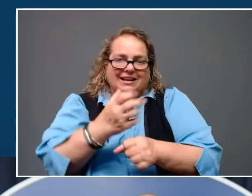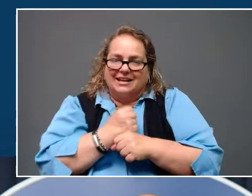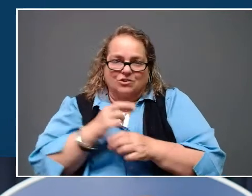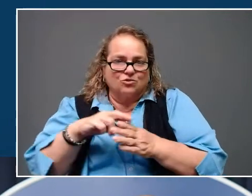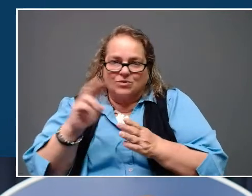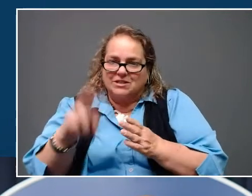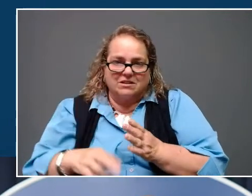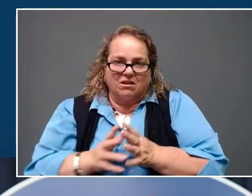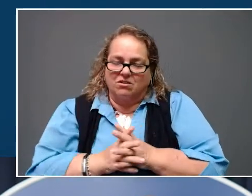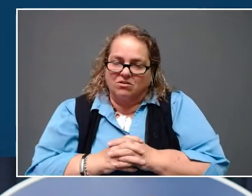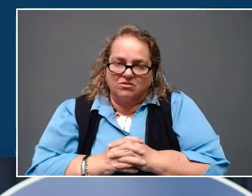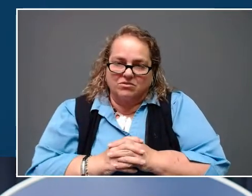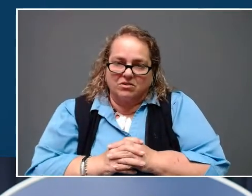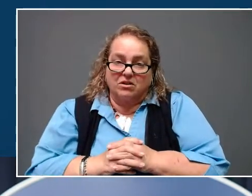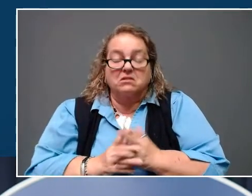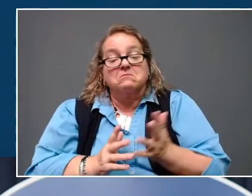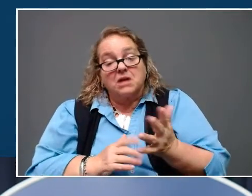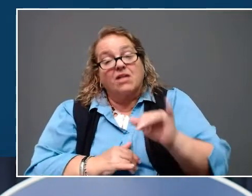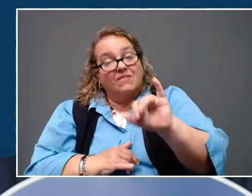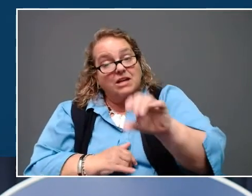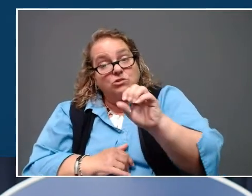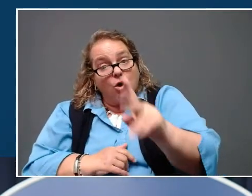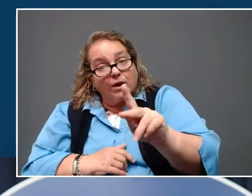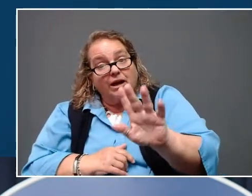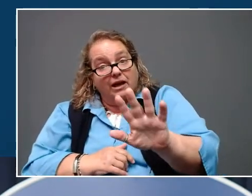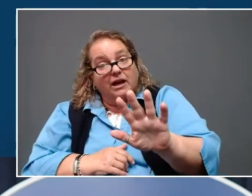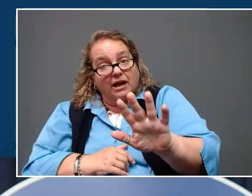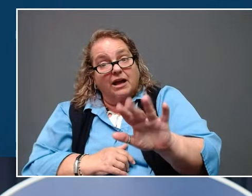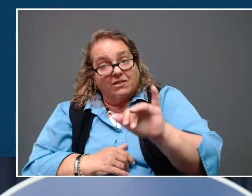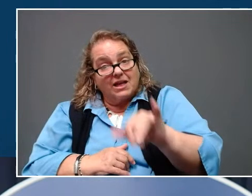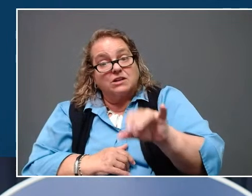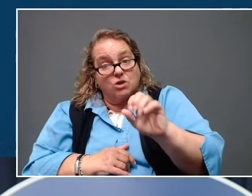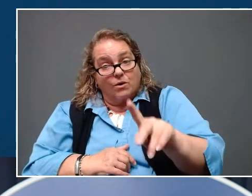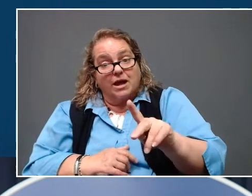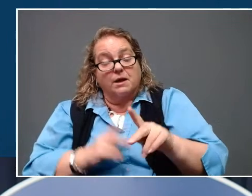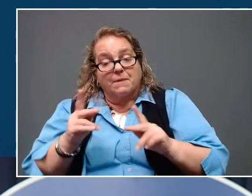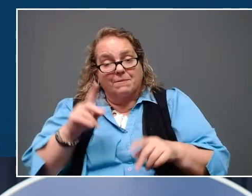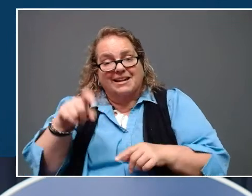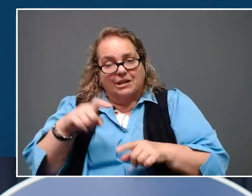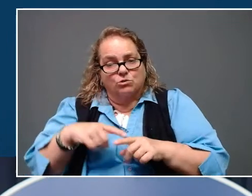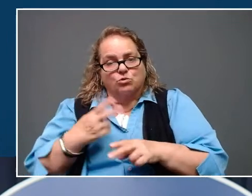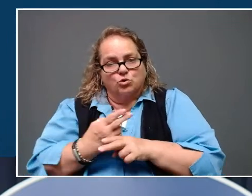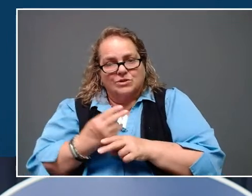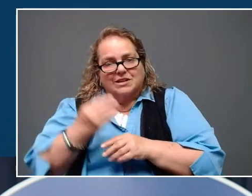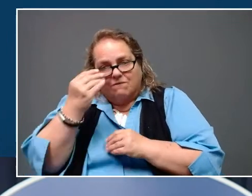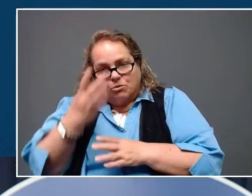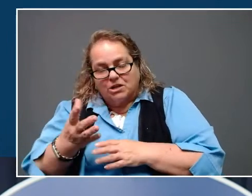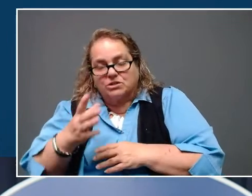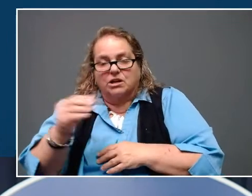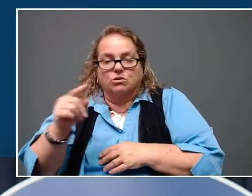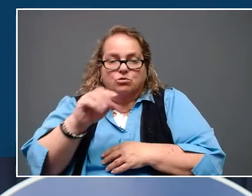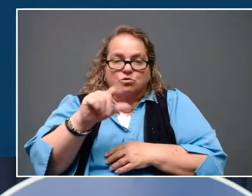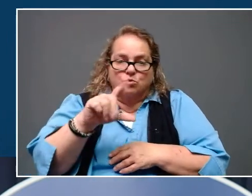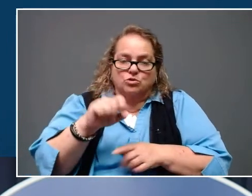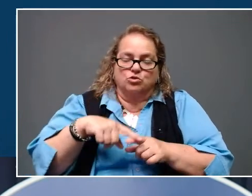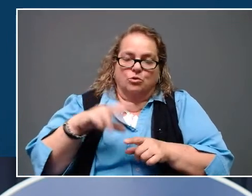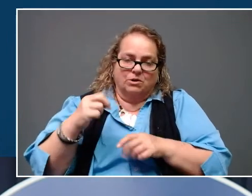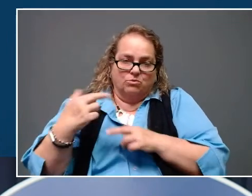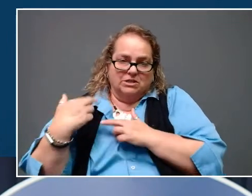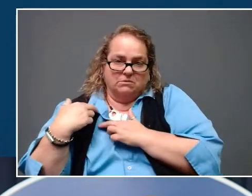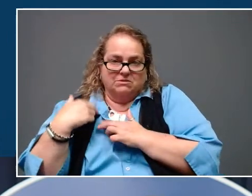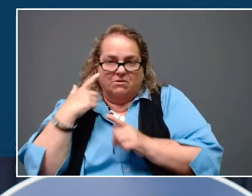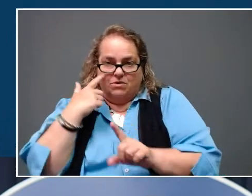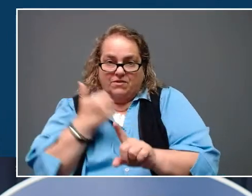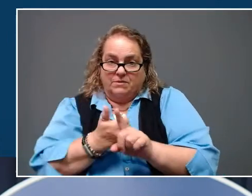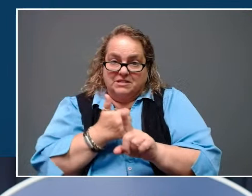hear it. That's okay. We are at a stage where people need to use information and use tools to be responsible for themselves and